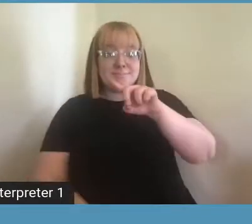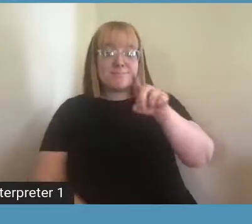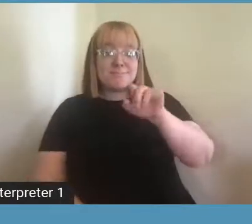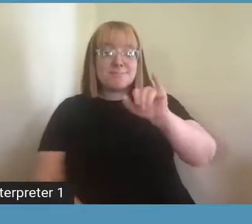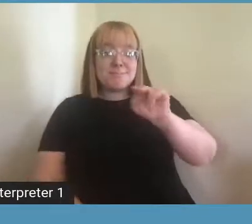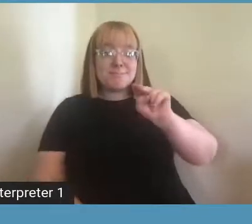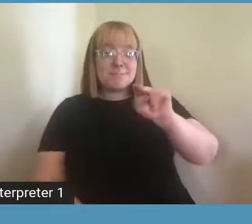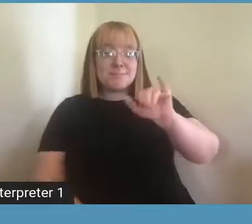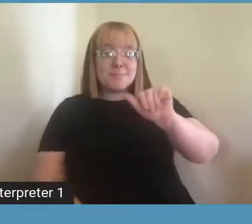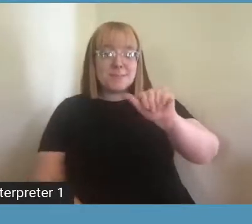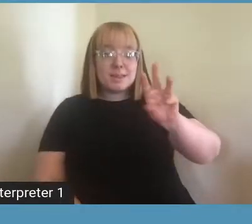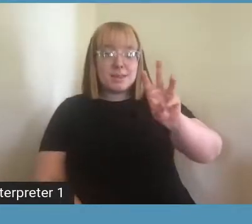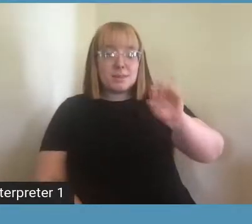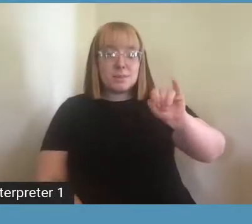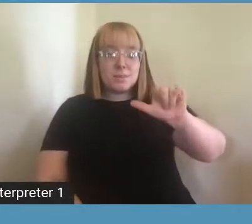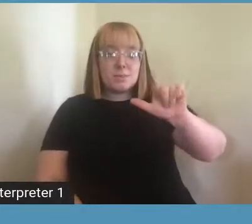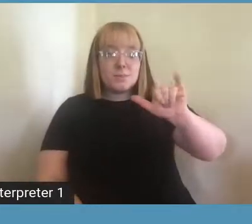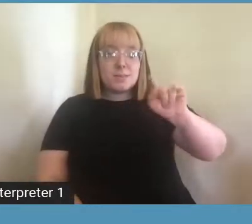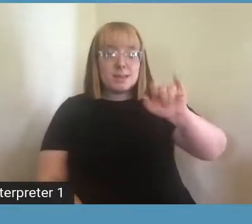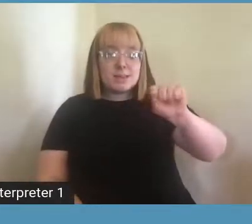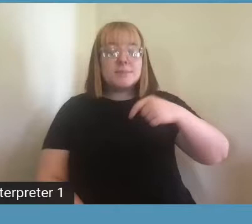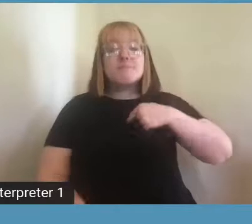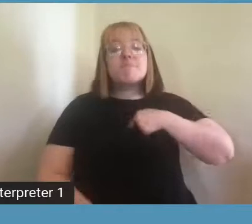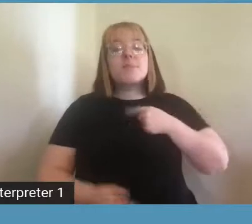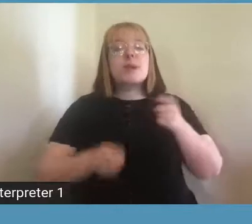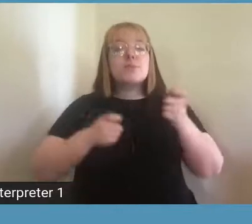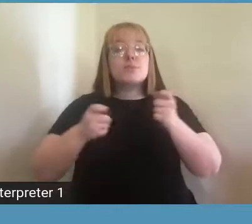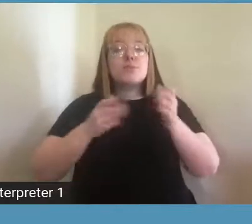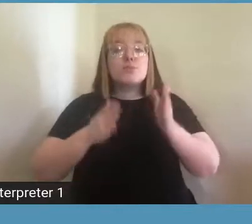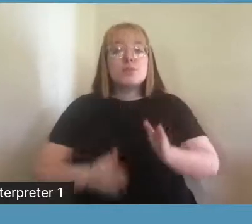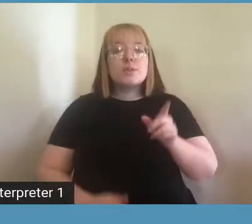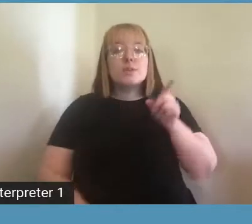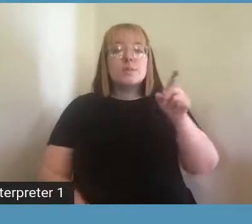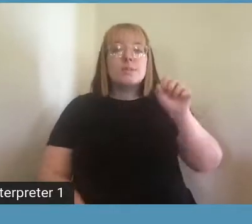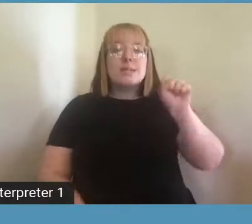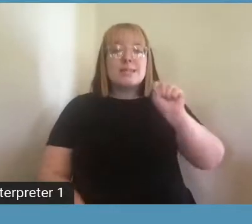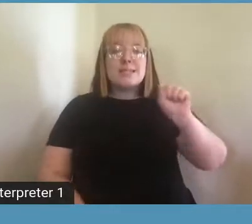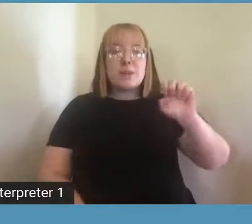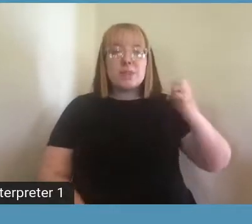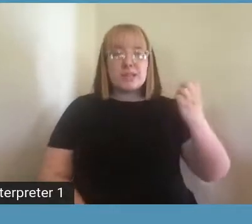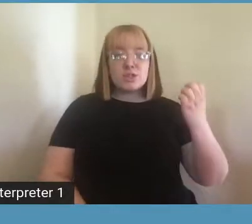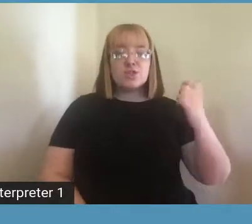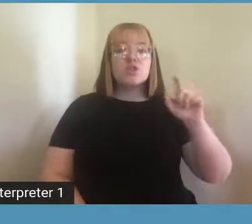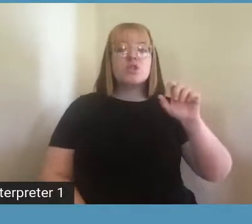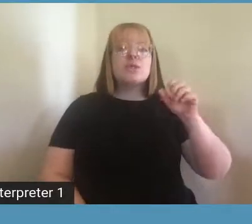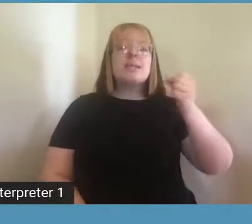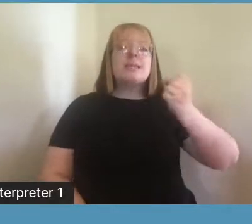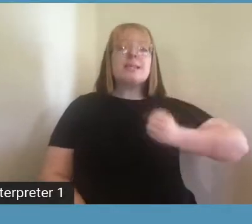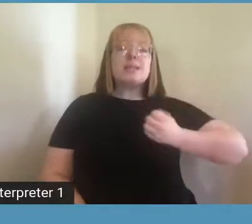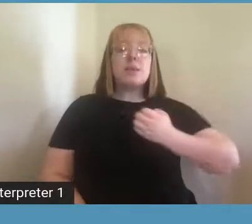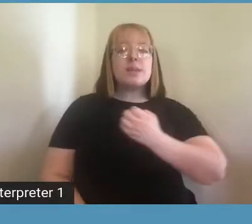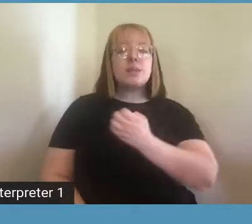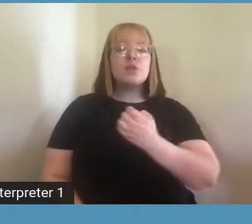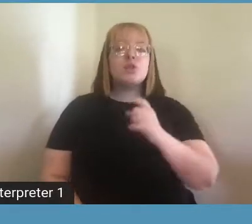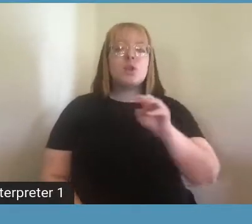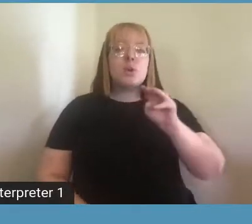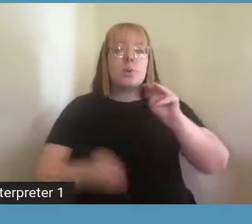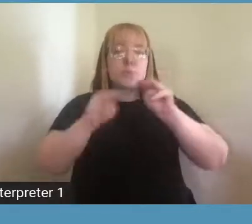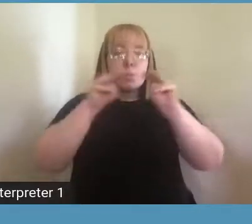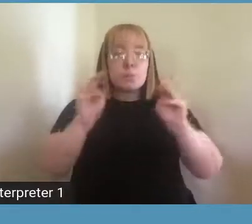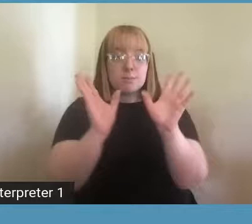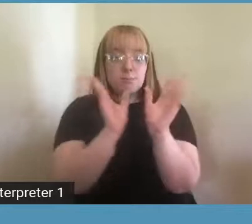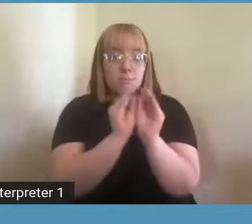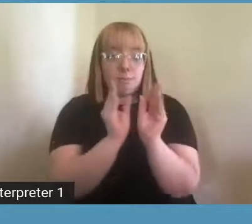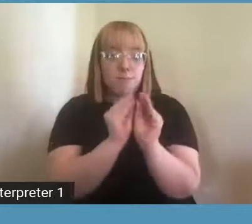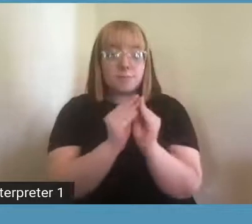the Executive Director of the Southeastern Museums Conference. My pronouns are she, her. I am a light-skinned white female